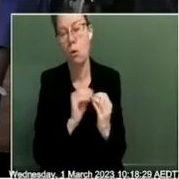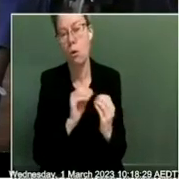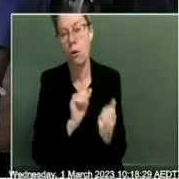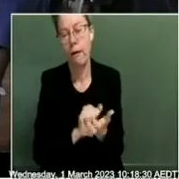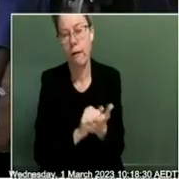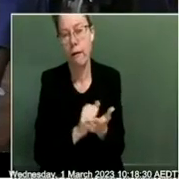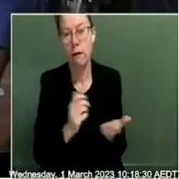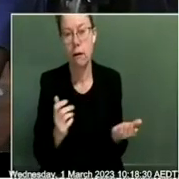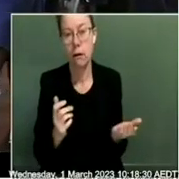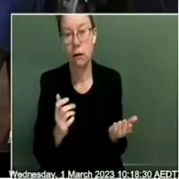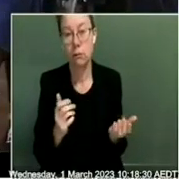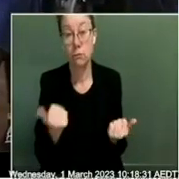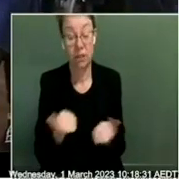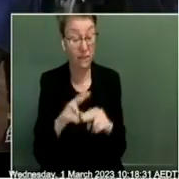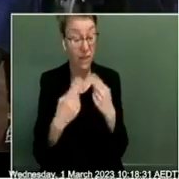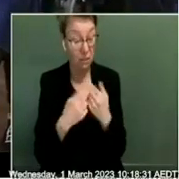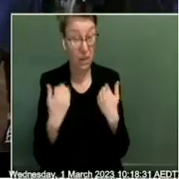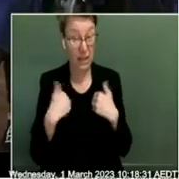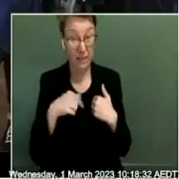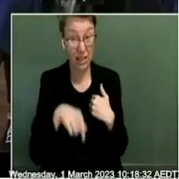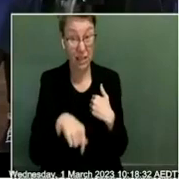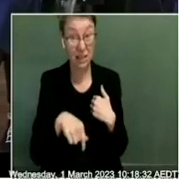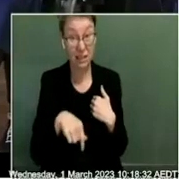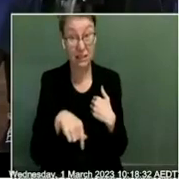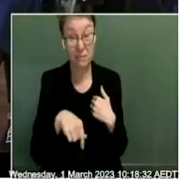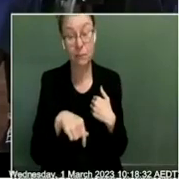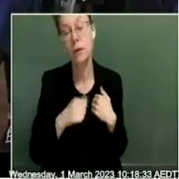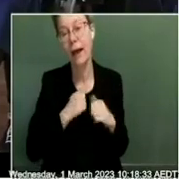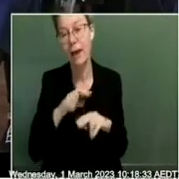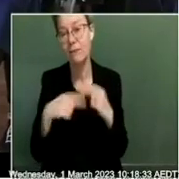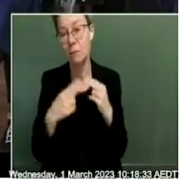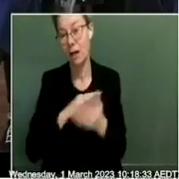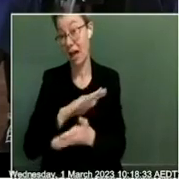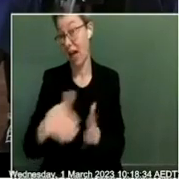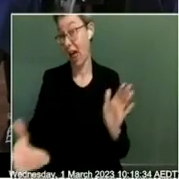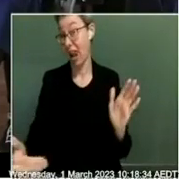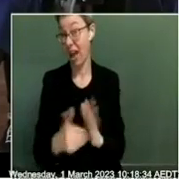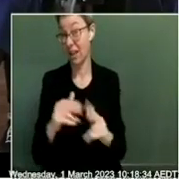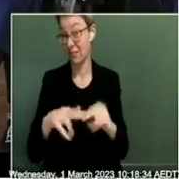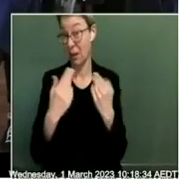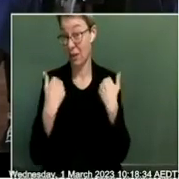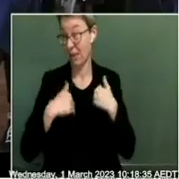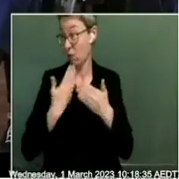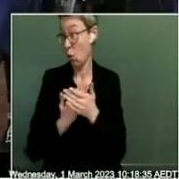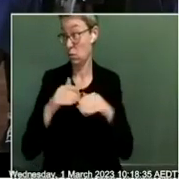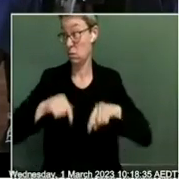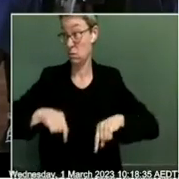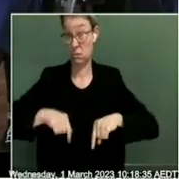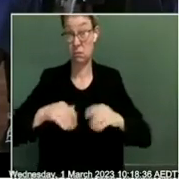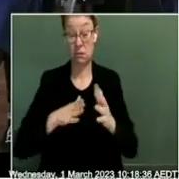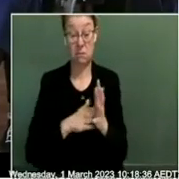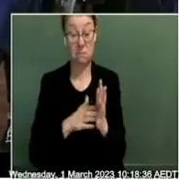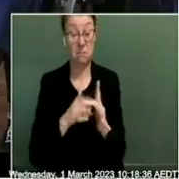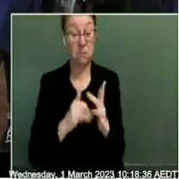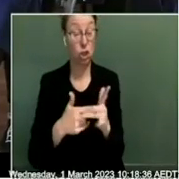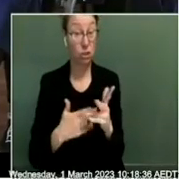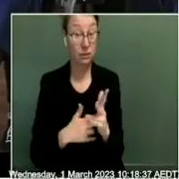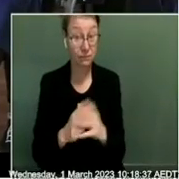because our family was the last family to live on this mission, and by taking the children,